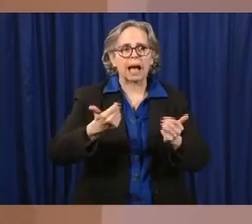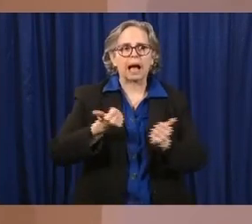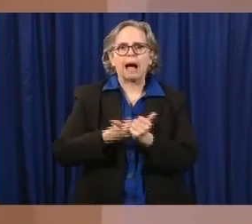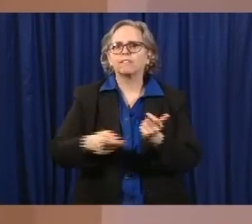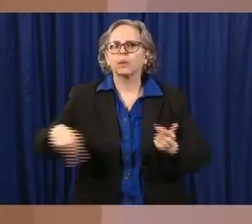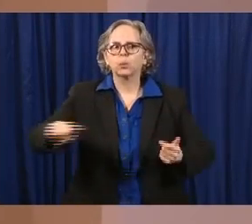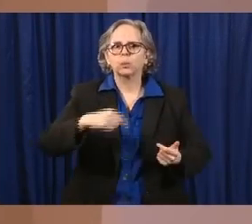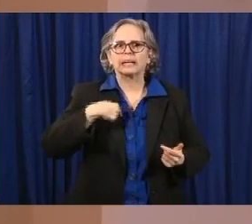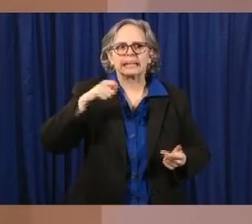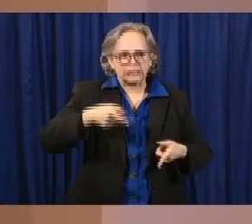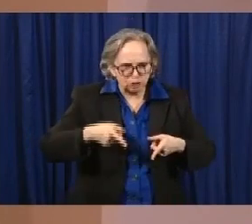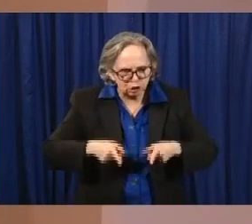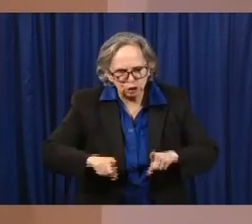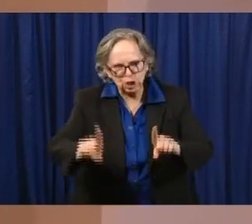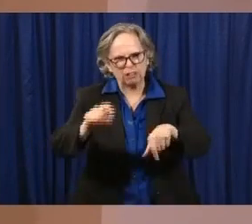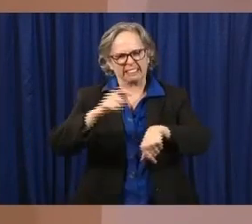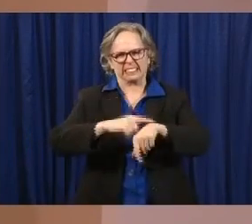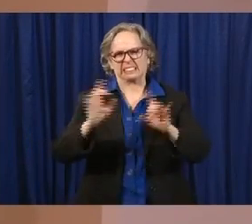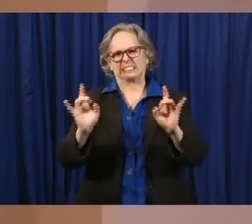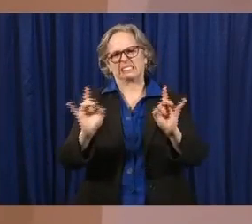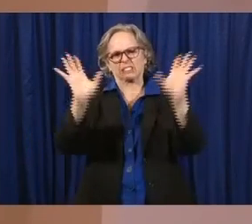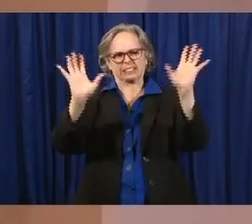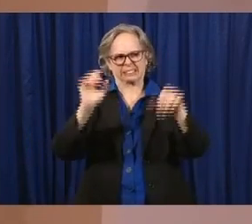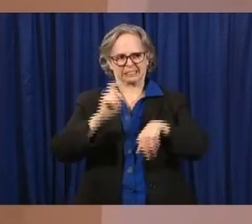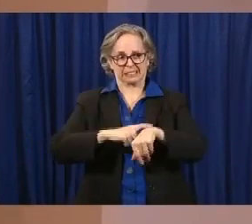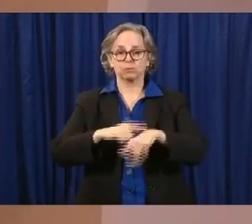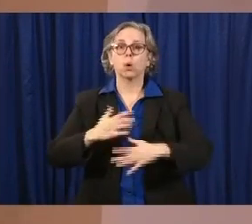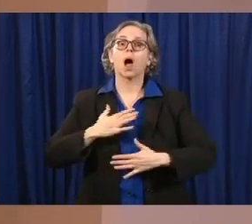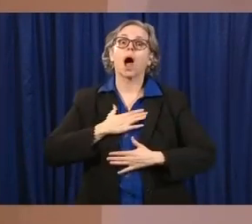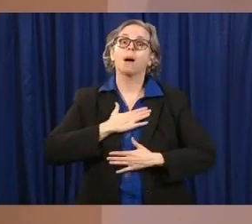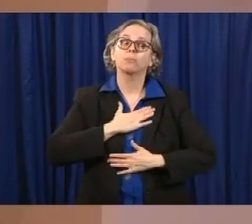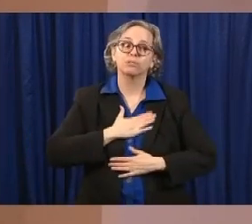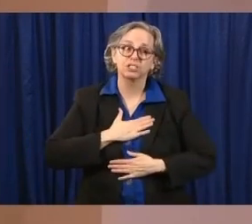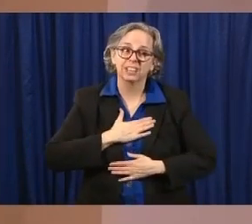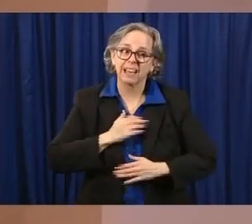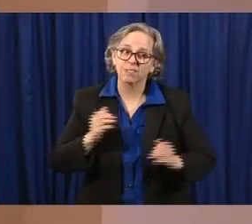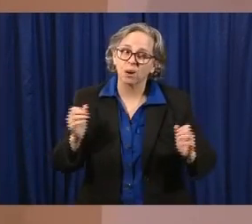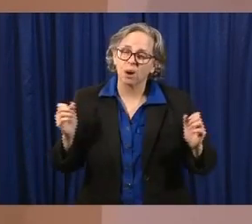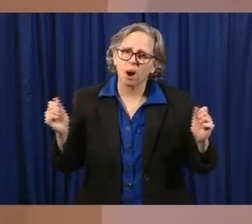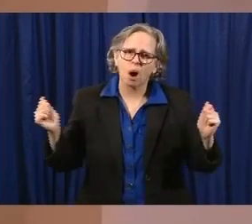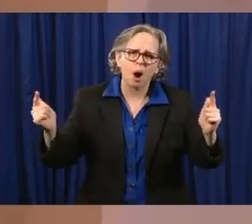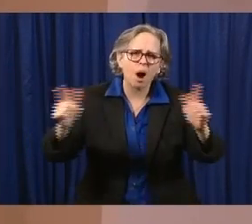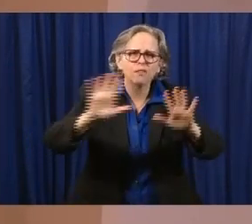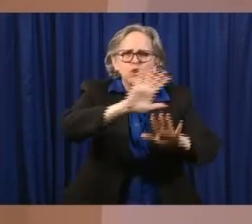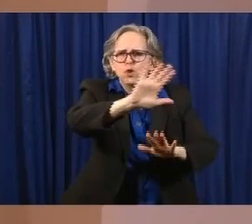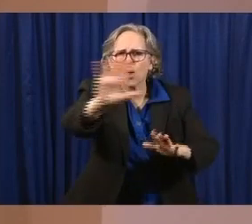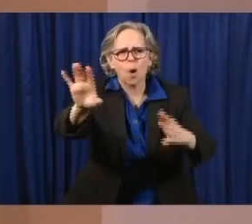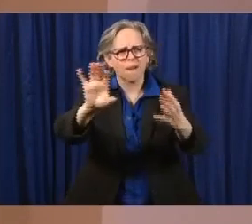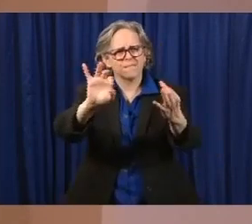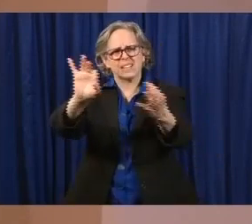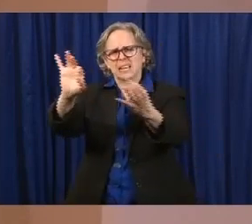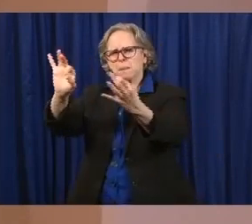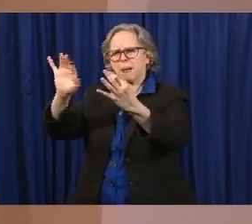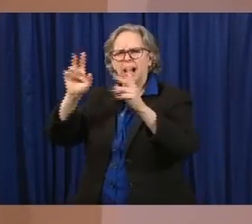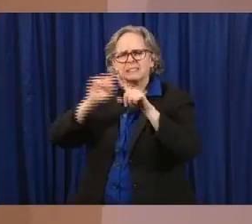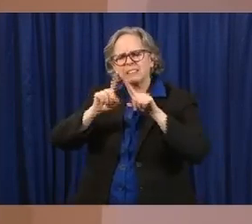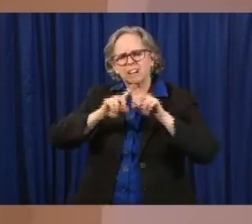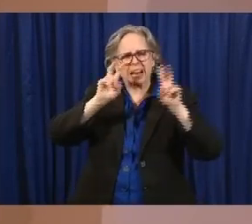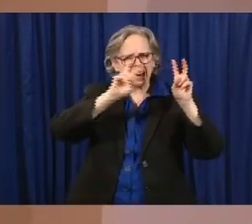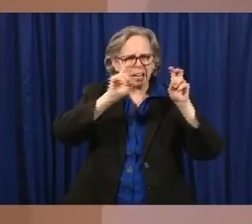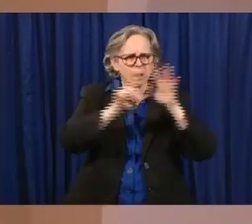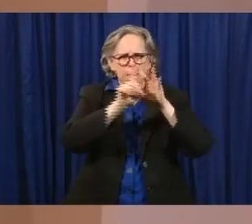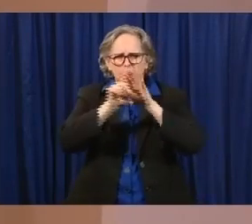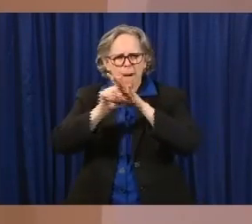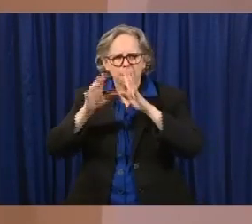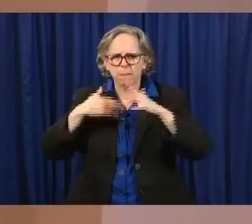this difficult time. And we appreciate all of the feedback that we're getting on these issues. One of the things that the governor